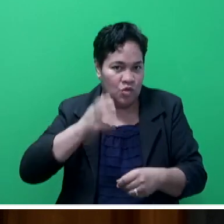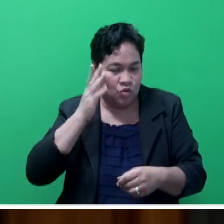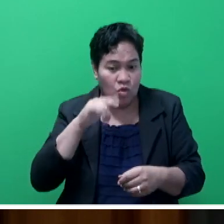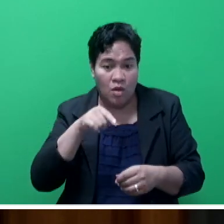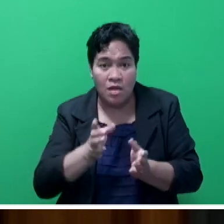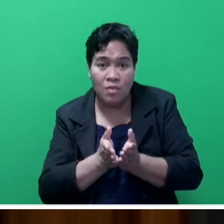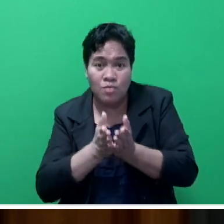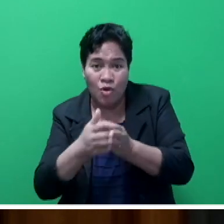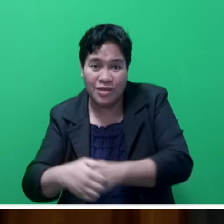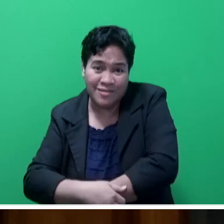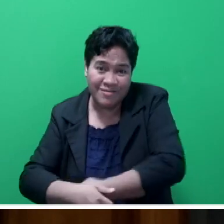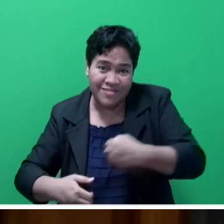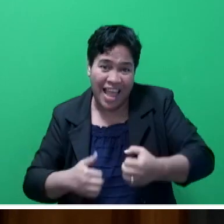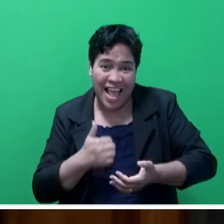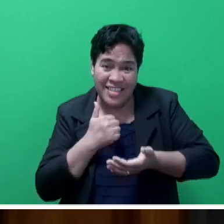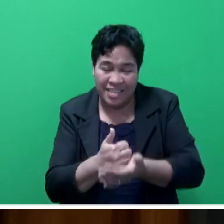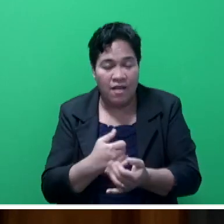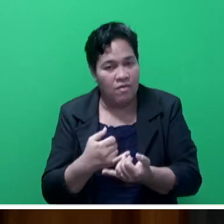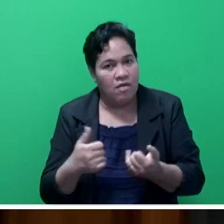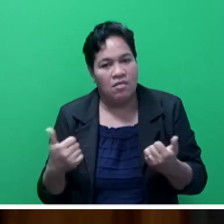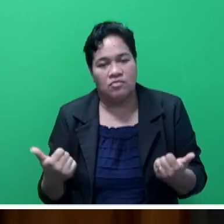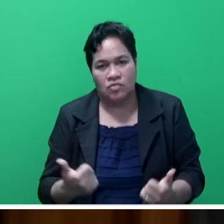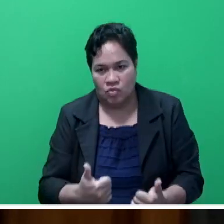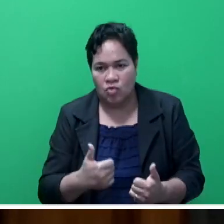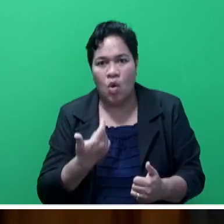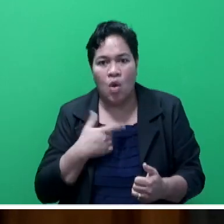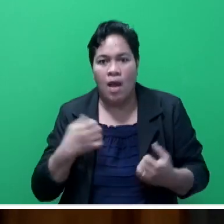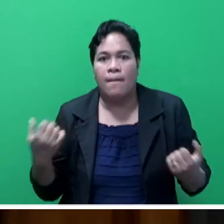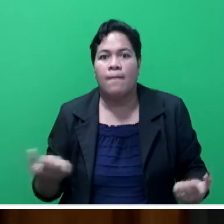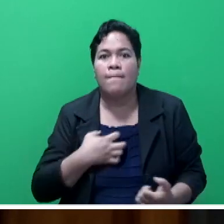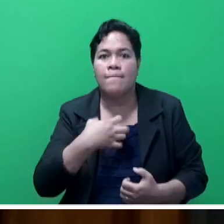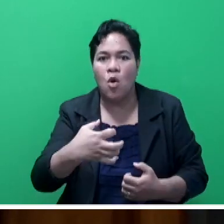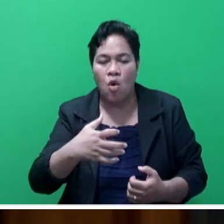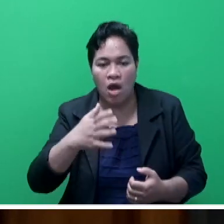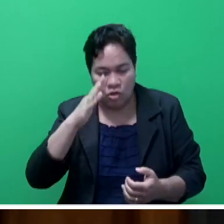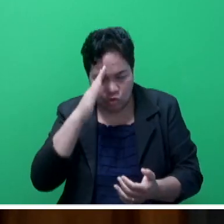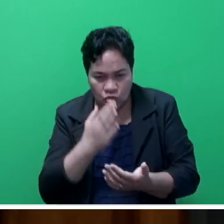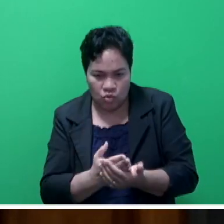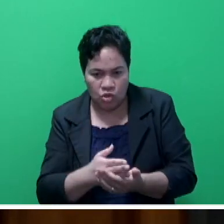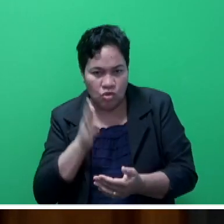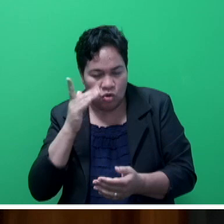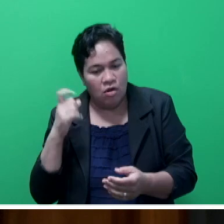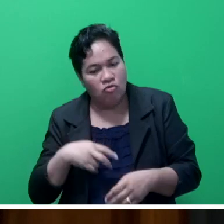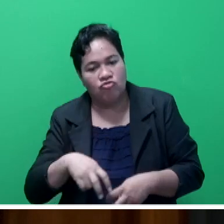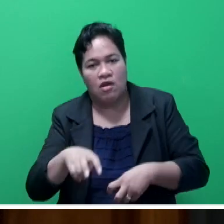very effective. As of today, we have more children in rural and maritime schools traveling to school. In